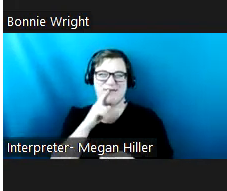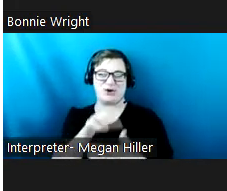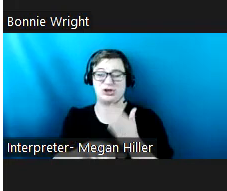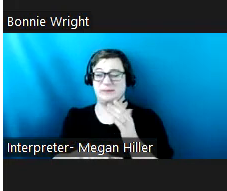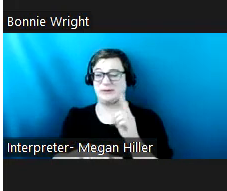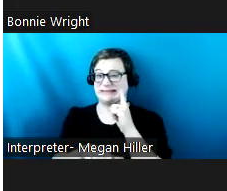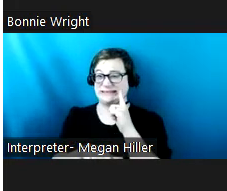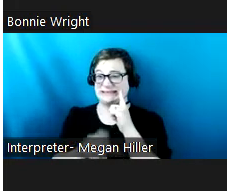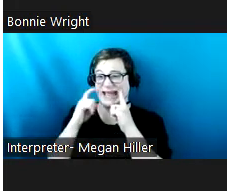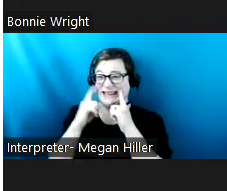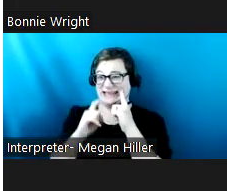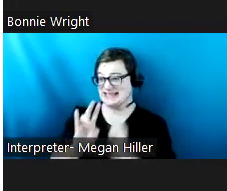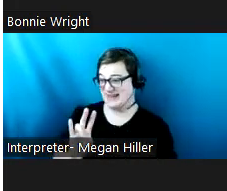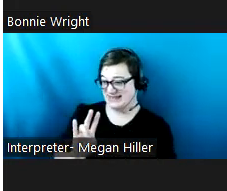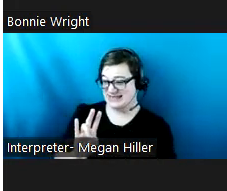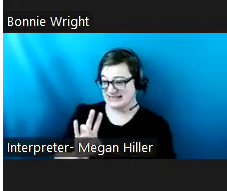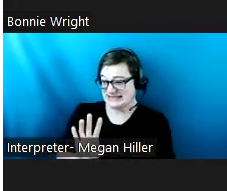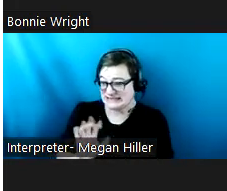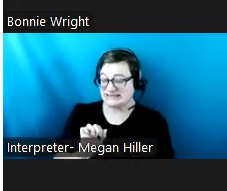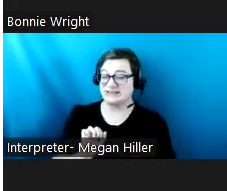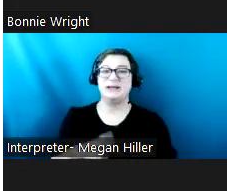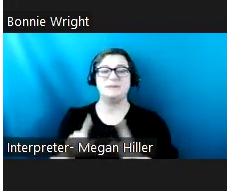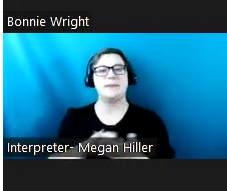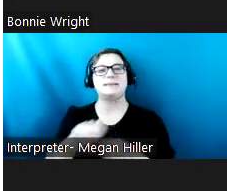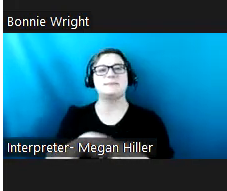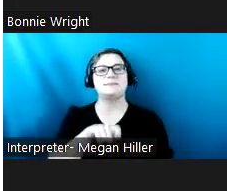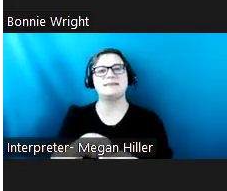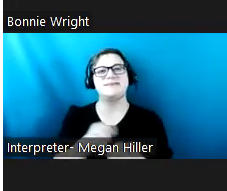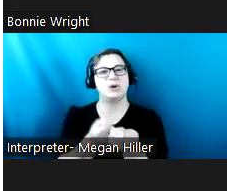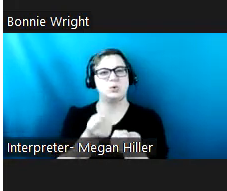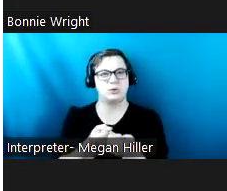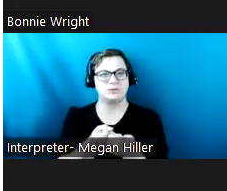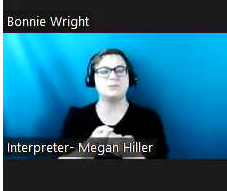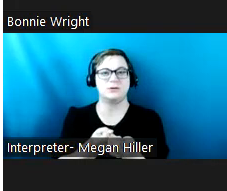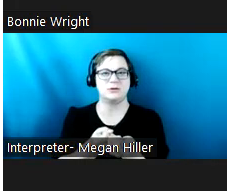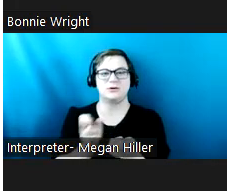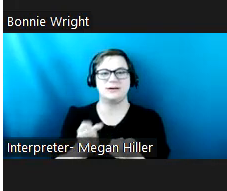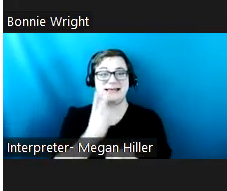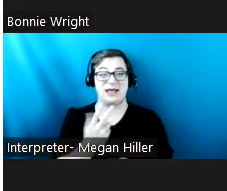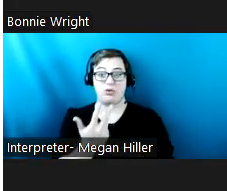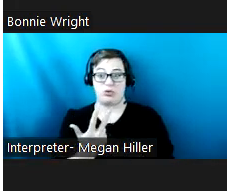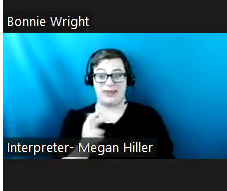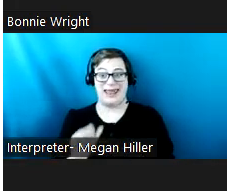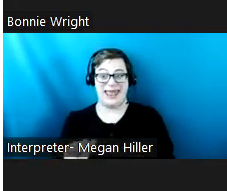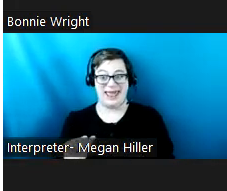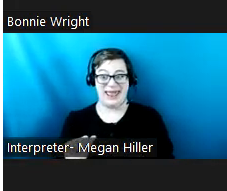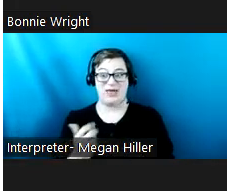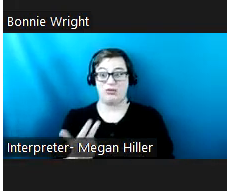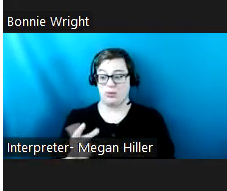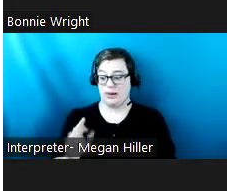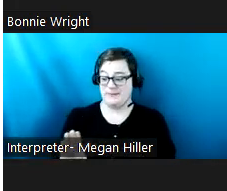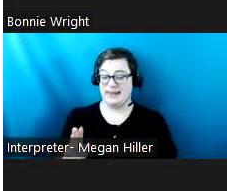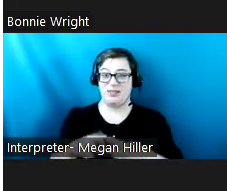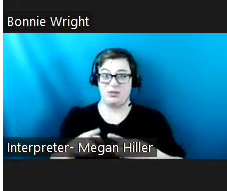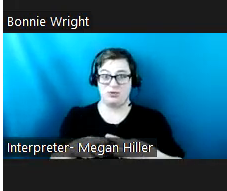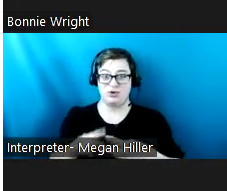chapter 7 now. So that's a specific endorsement itself where you see 3A and 3B, that is specific